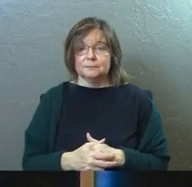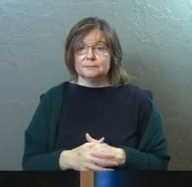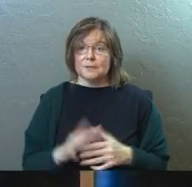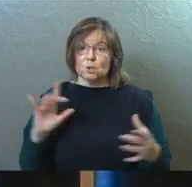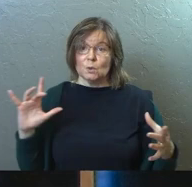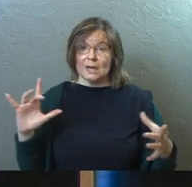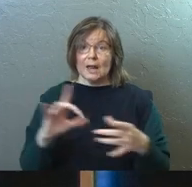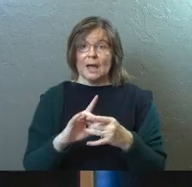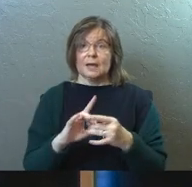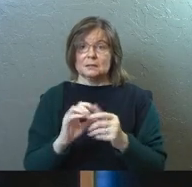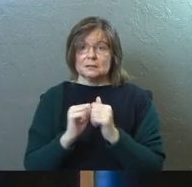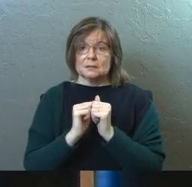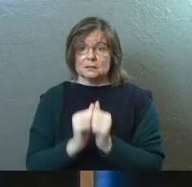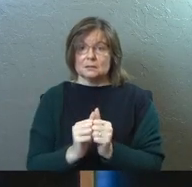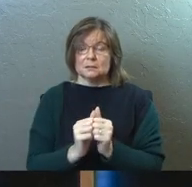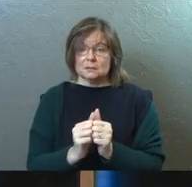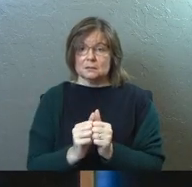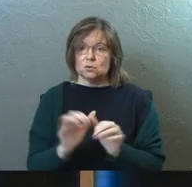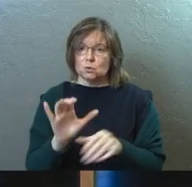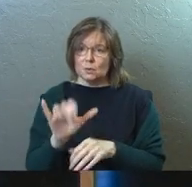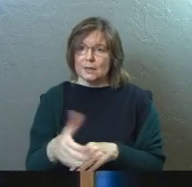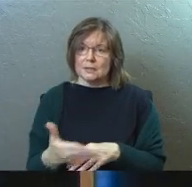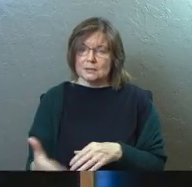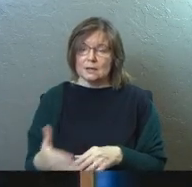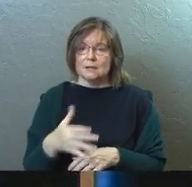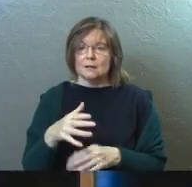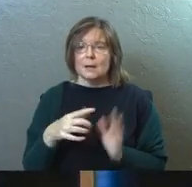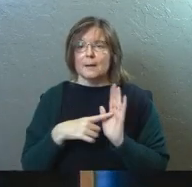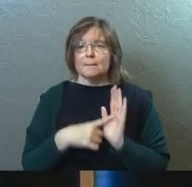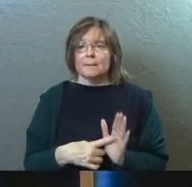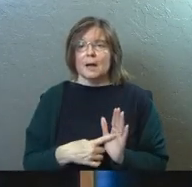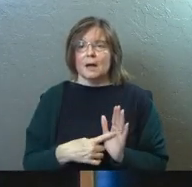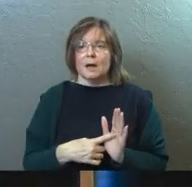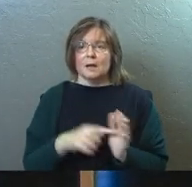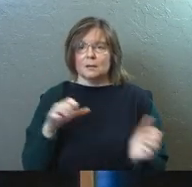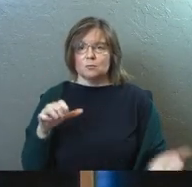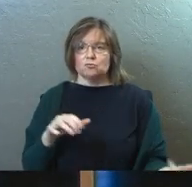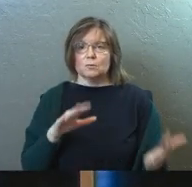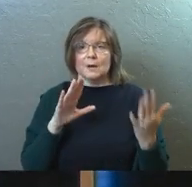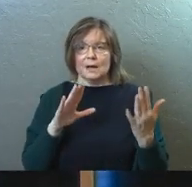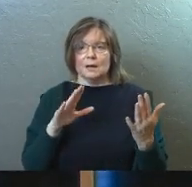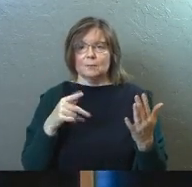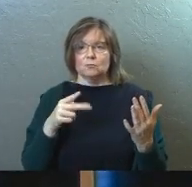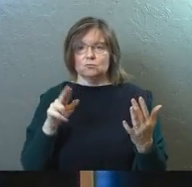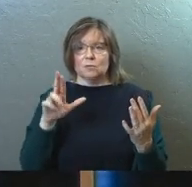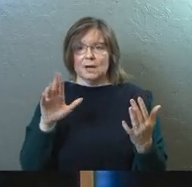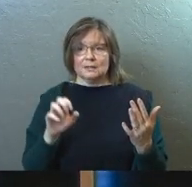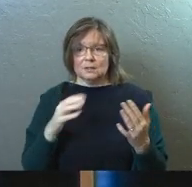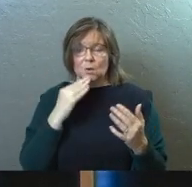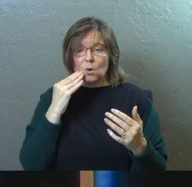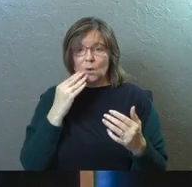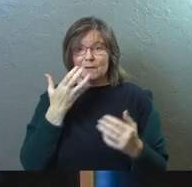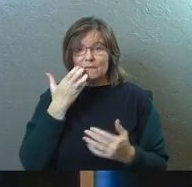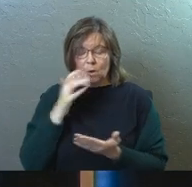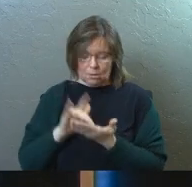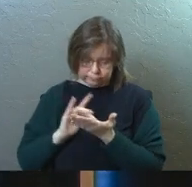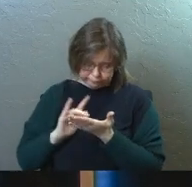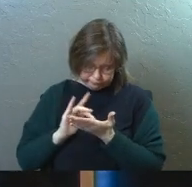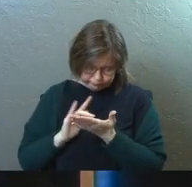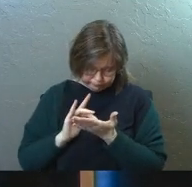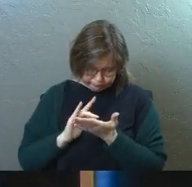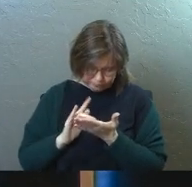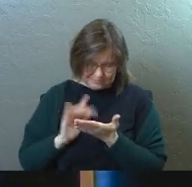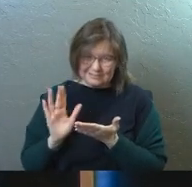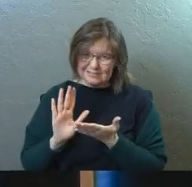And you connect. Do that stuff. Model total presence in the home. Not only do you need to put the phones away, I mean, this is just